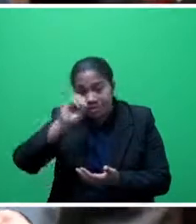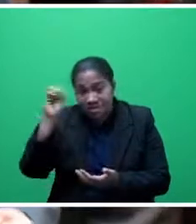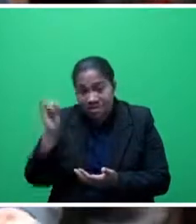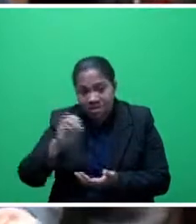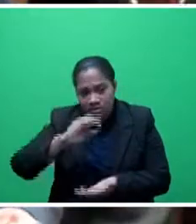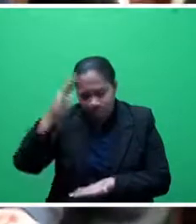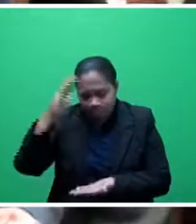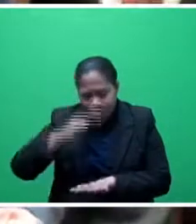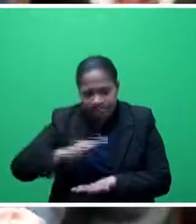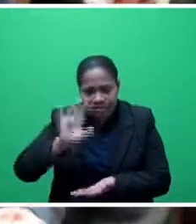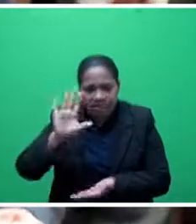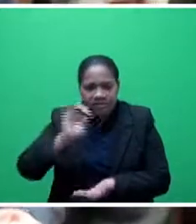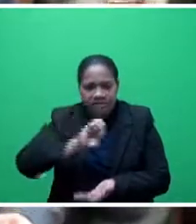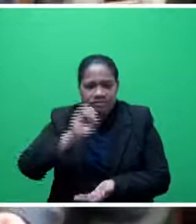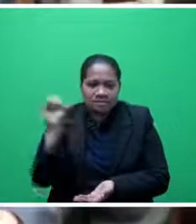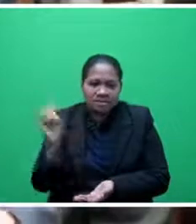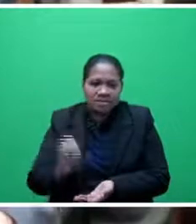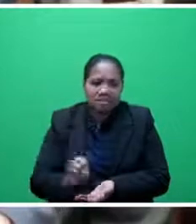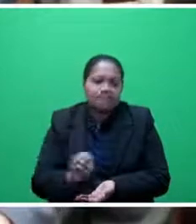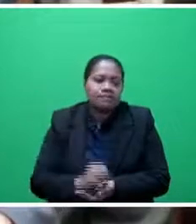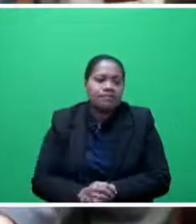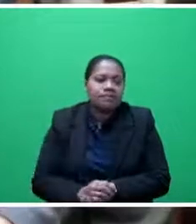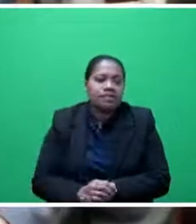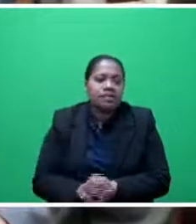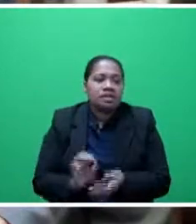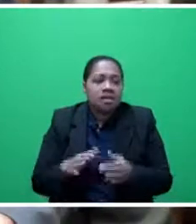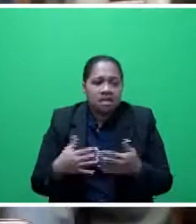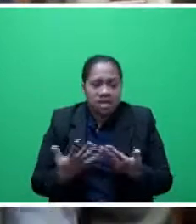sir, there have been some protection for people who are making